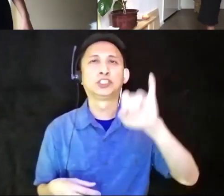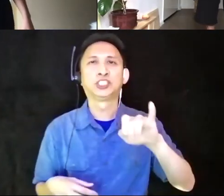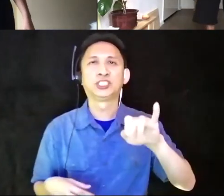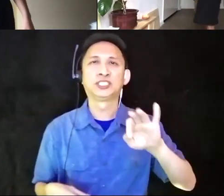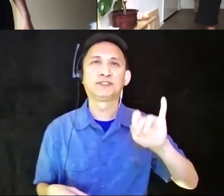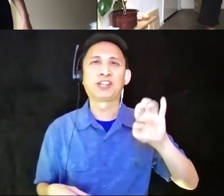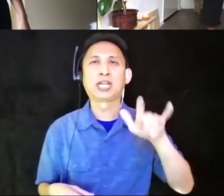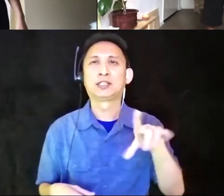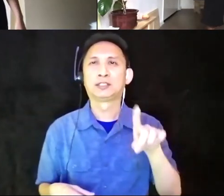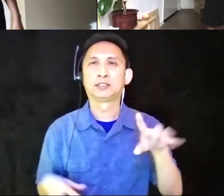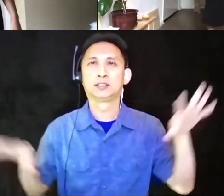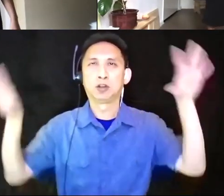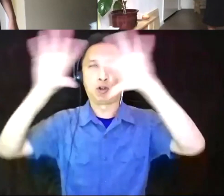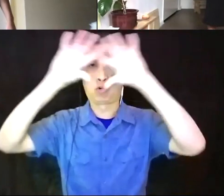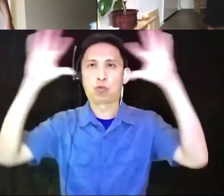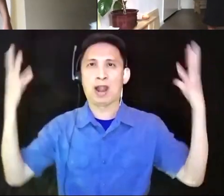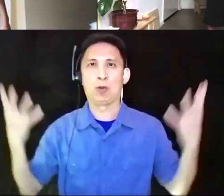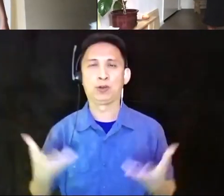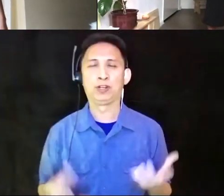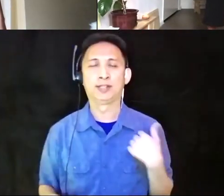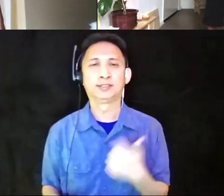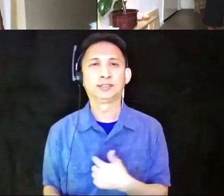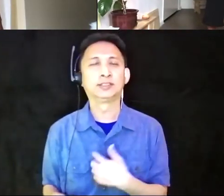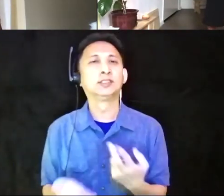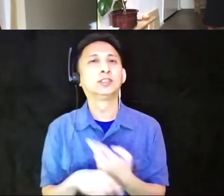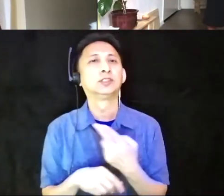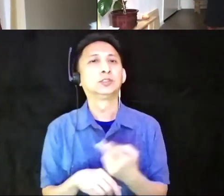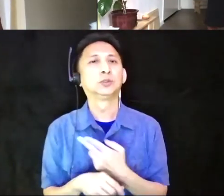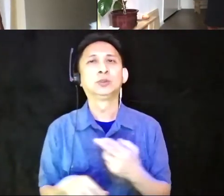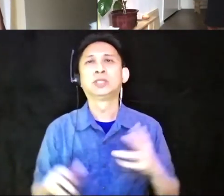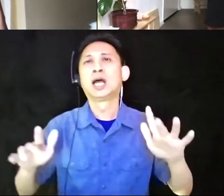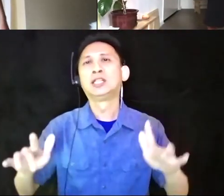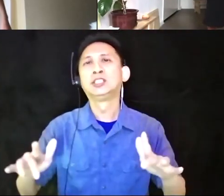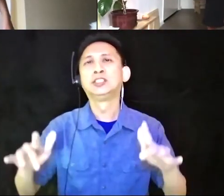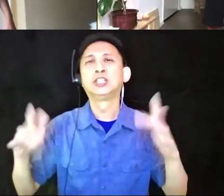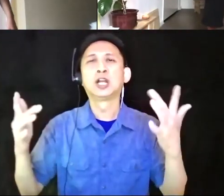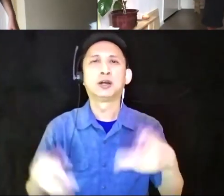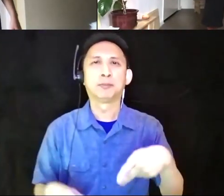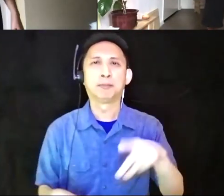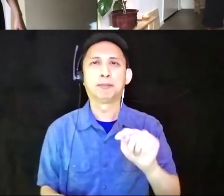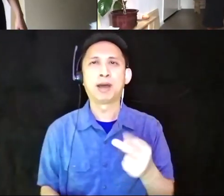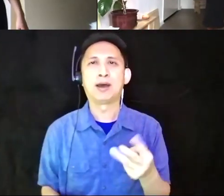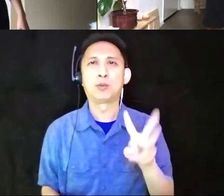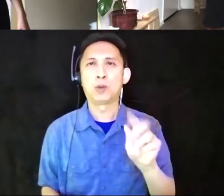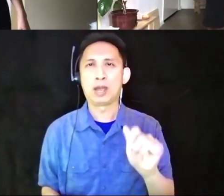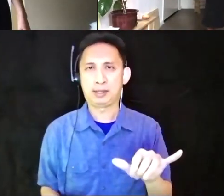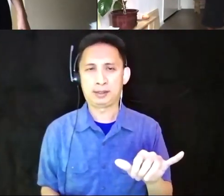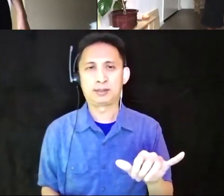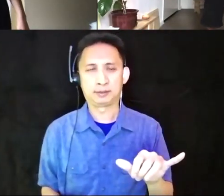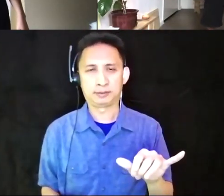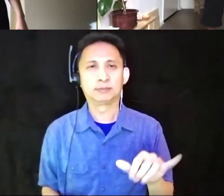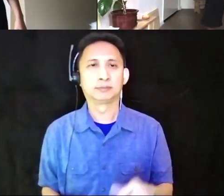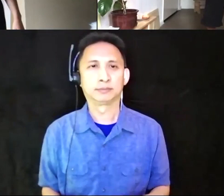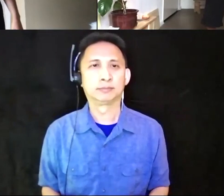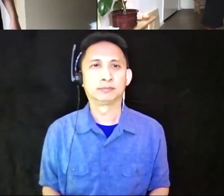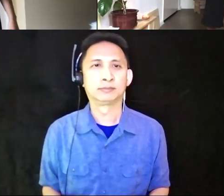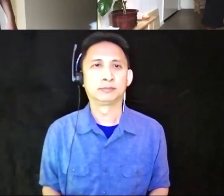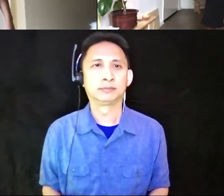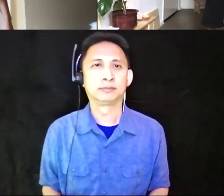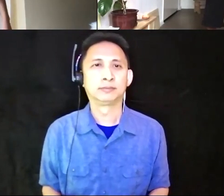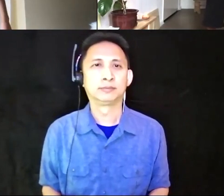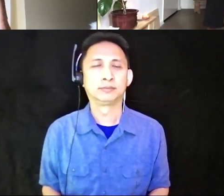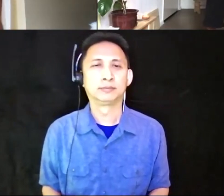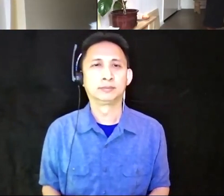use a gentle pathway, tracing this pathway with our fingers. So first crossing